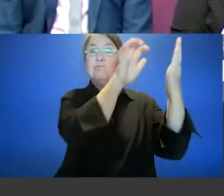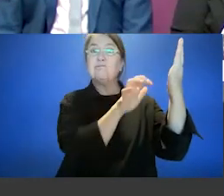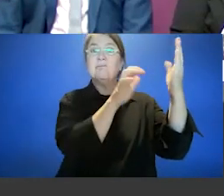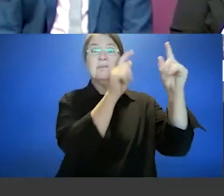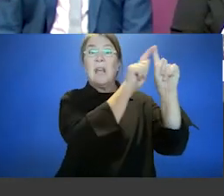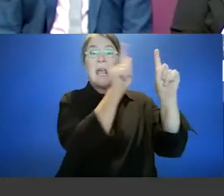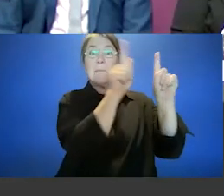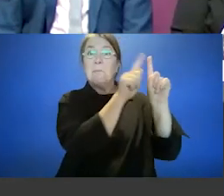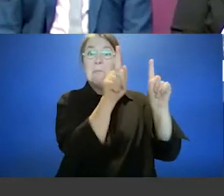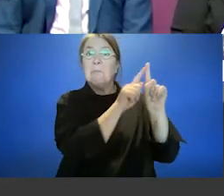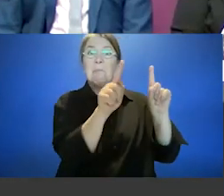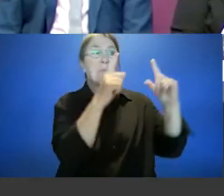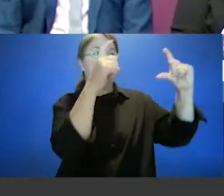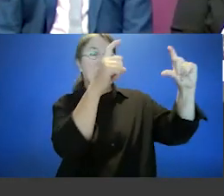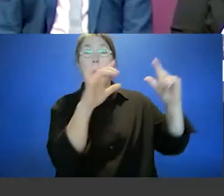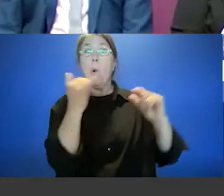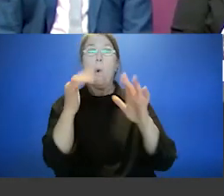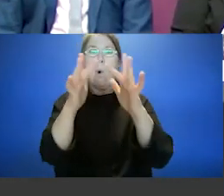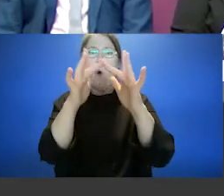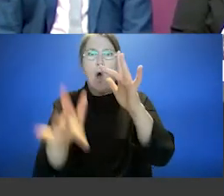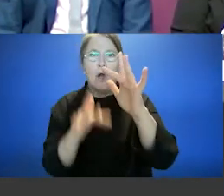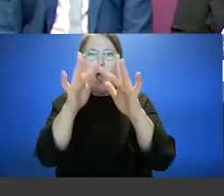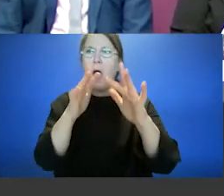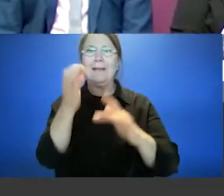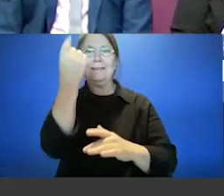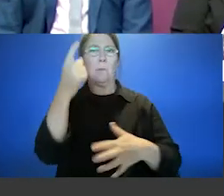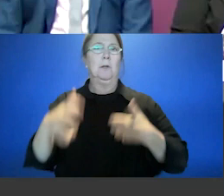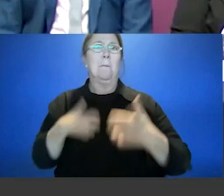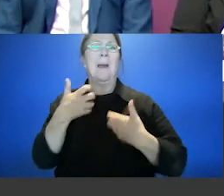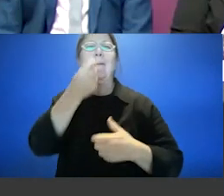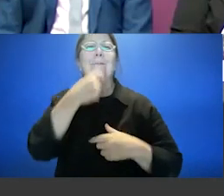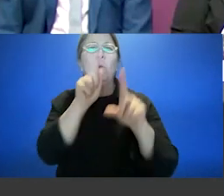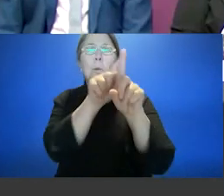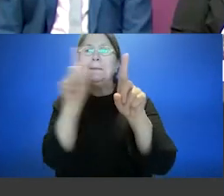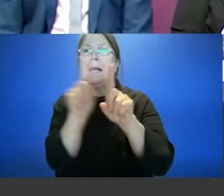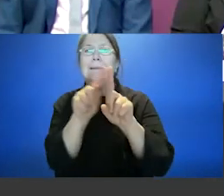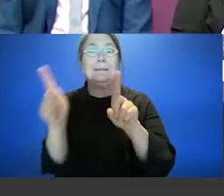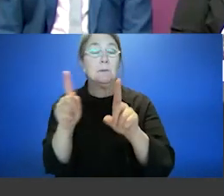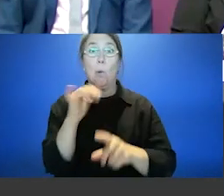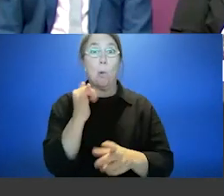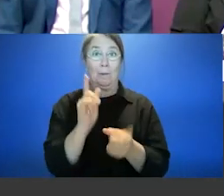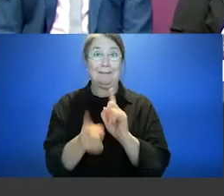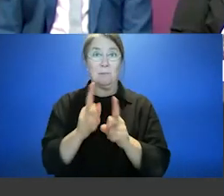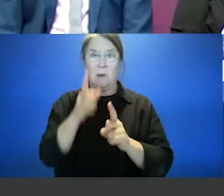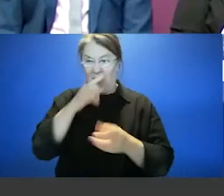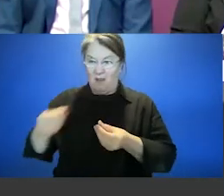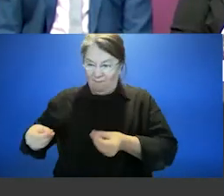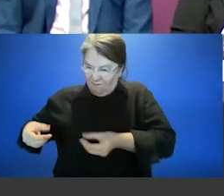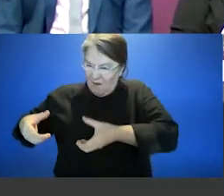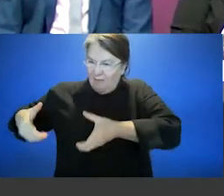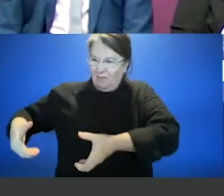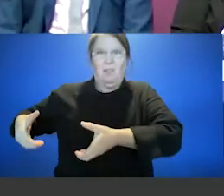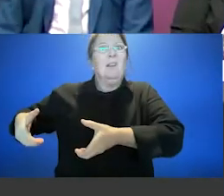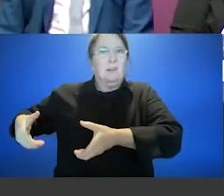an online complaint, or it can be 130 pages worth of information that we've